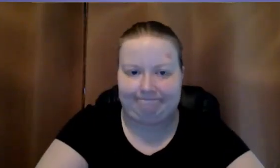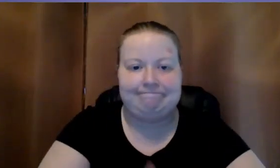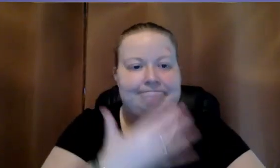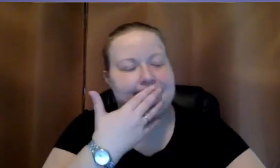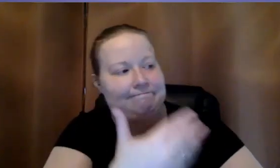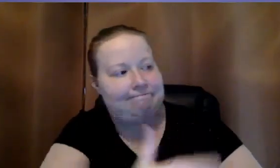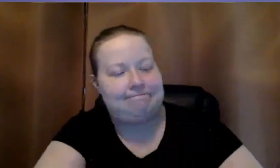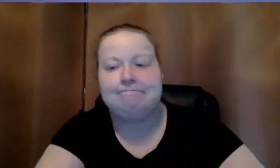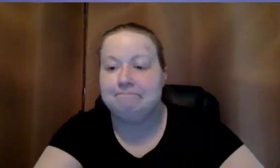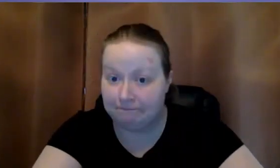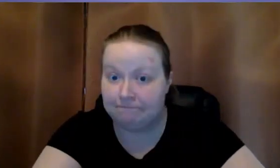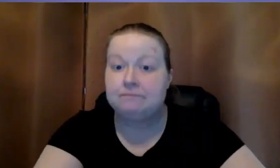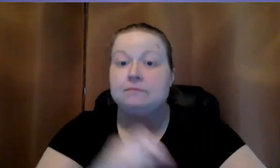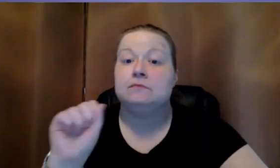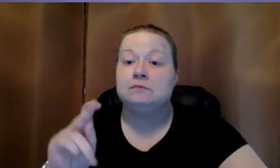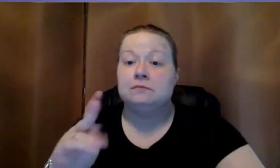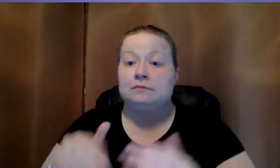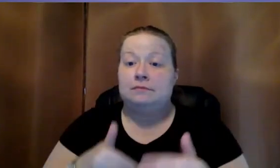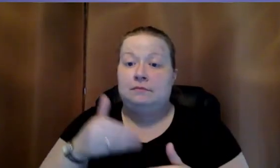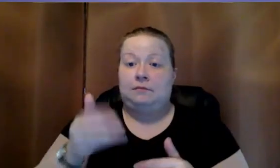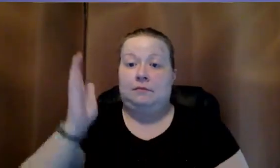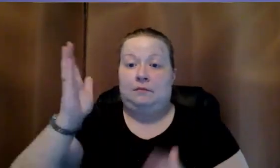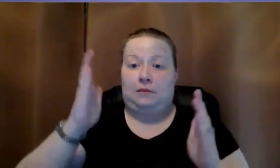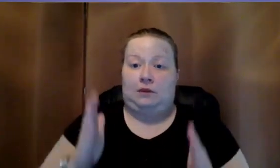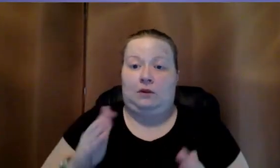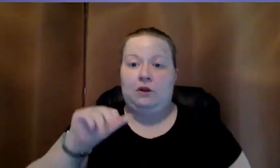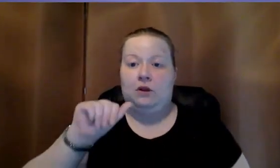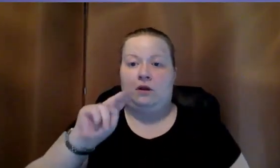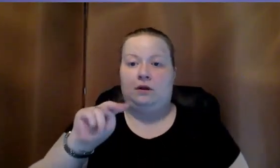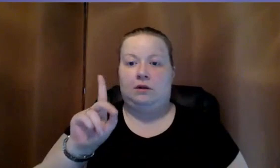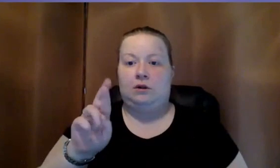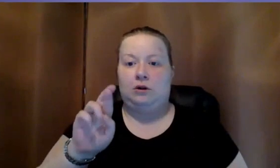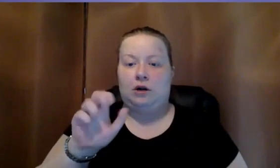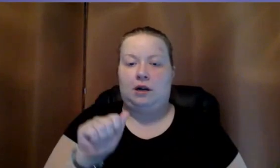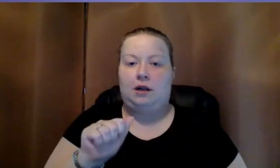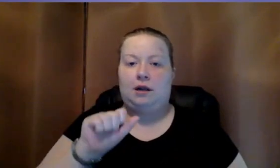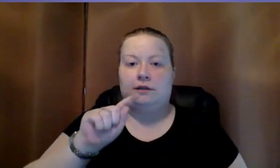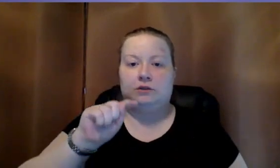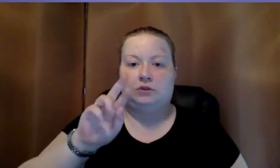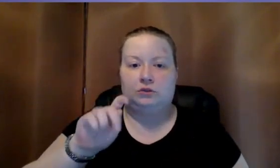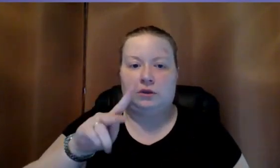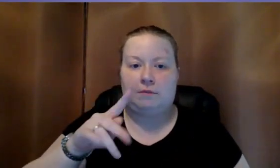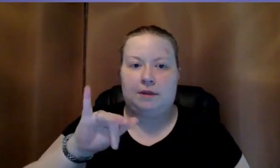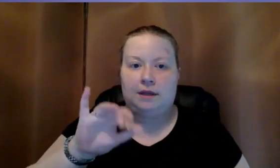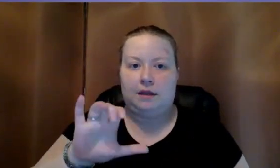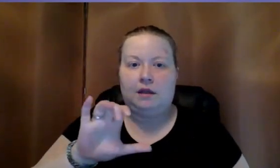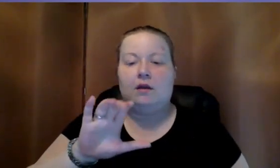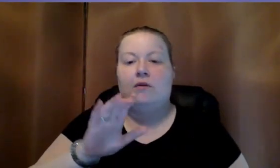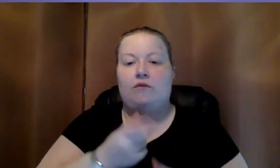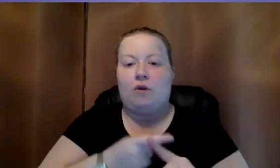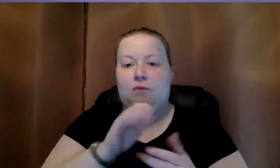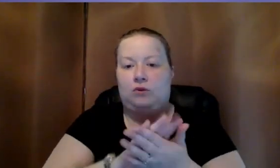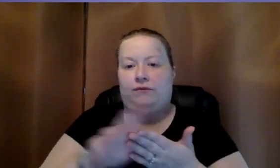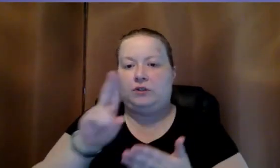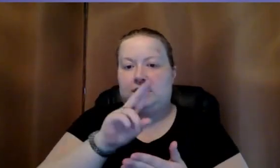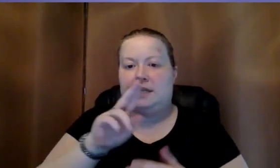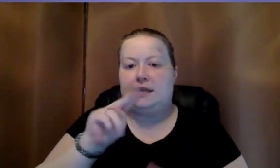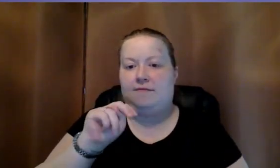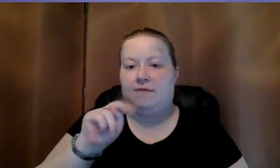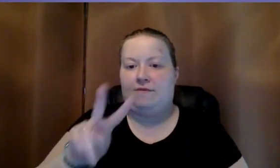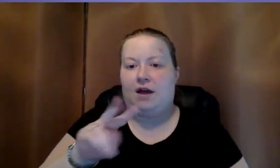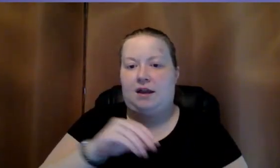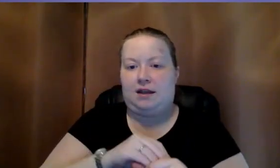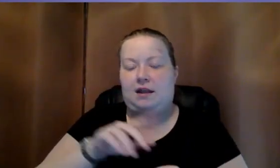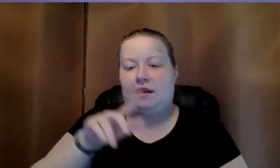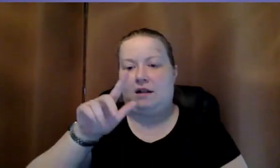Okay, our next speaker is Andreas Stefik from the University of Nevada in Las Vegas.